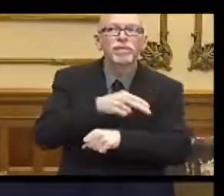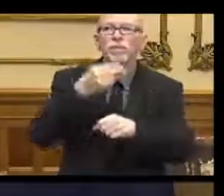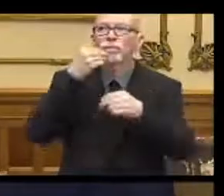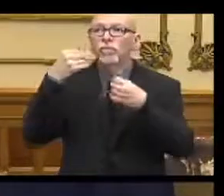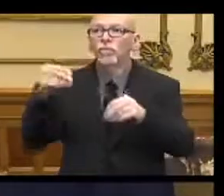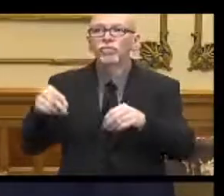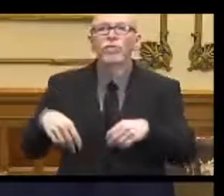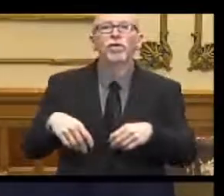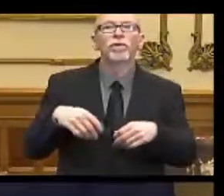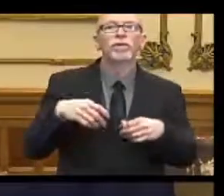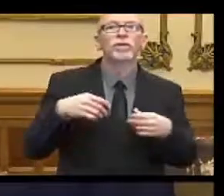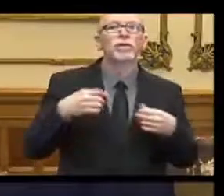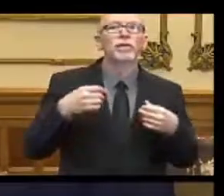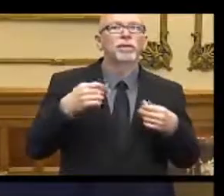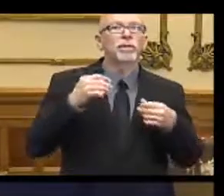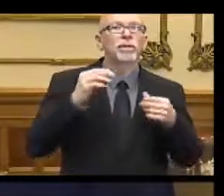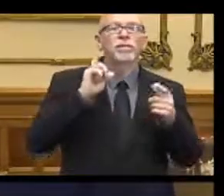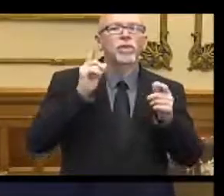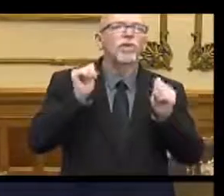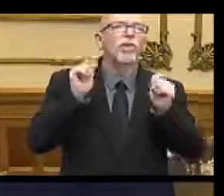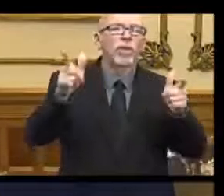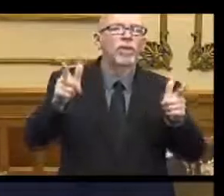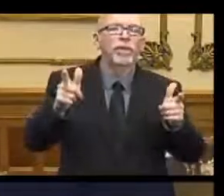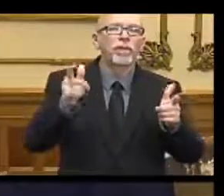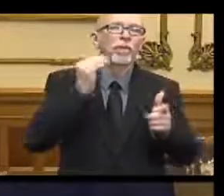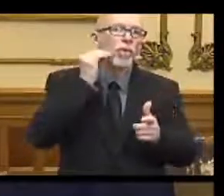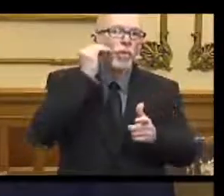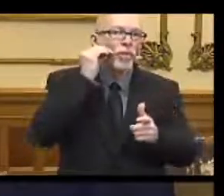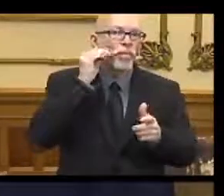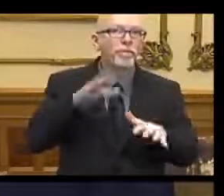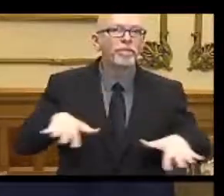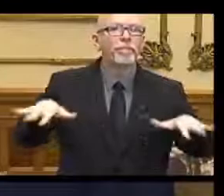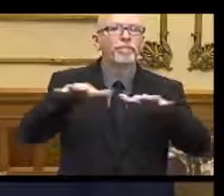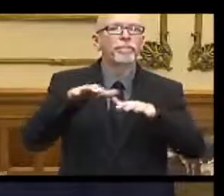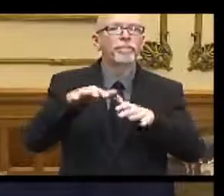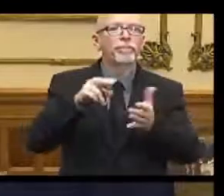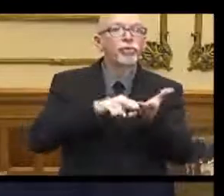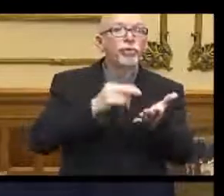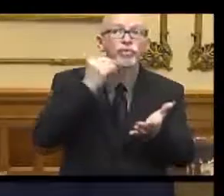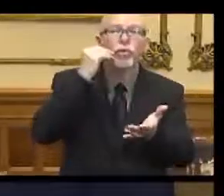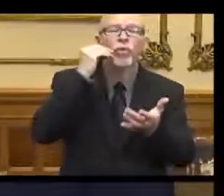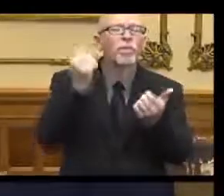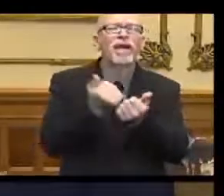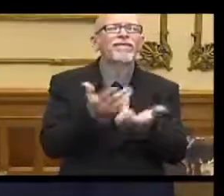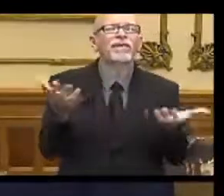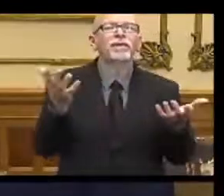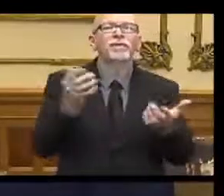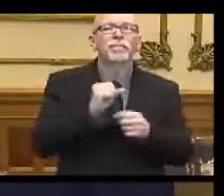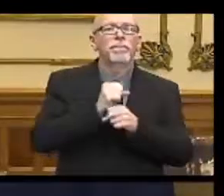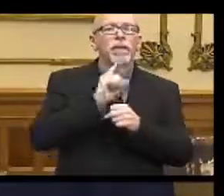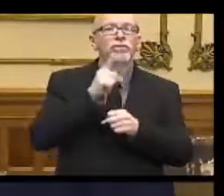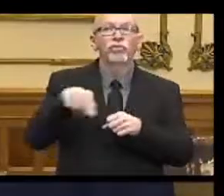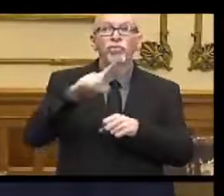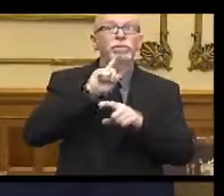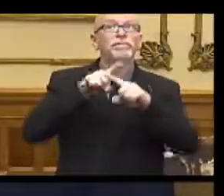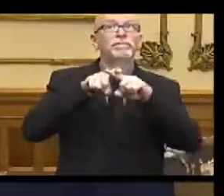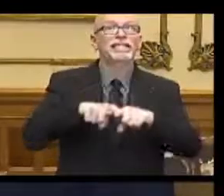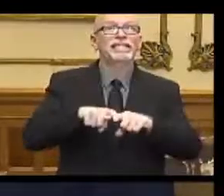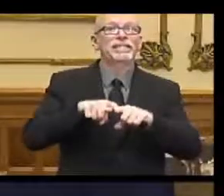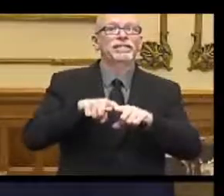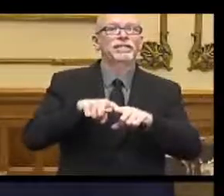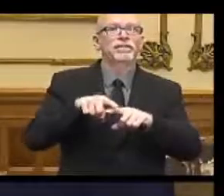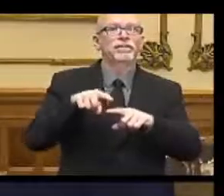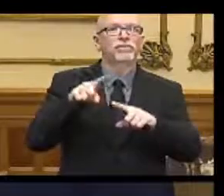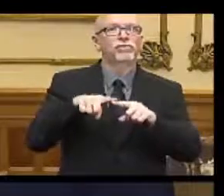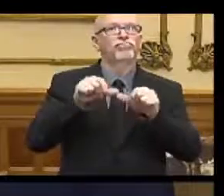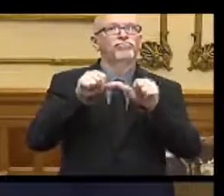groceries and our all the homes that are nursing homes, et cetera, that are dependent to